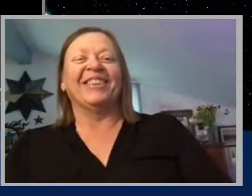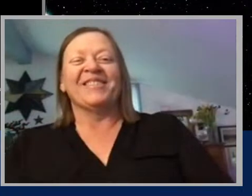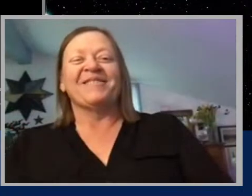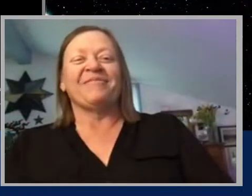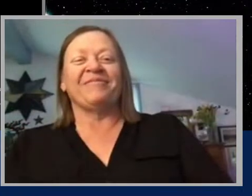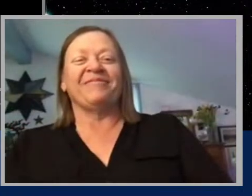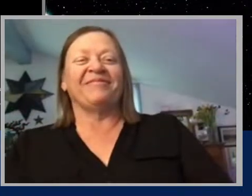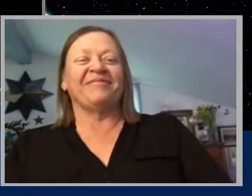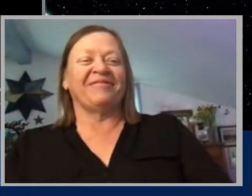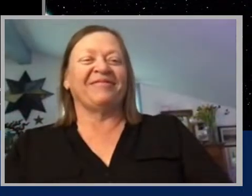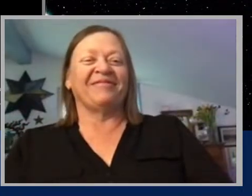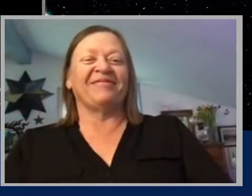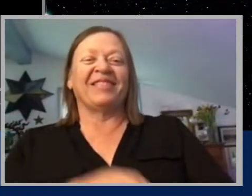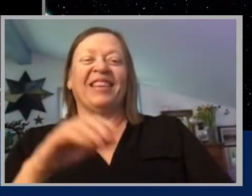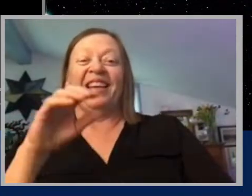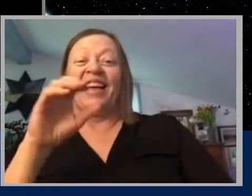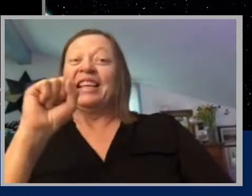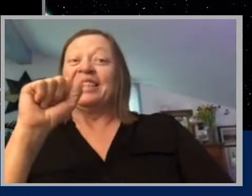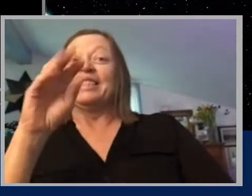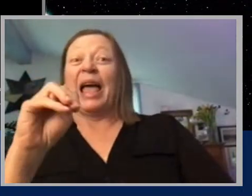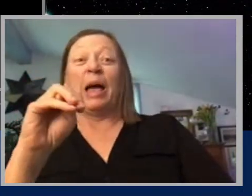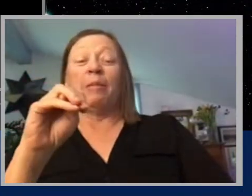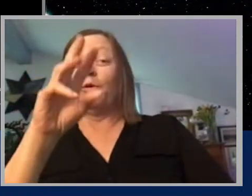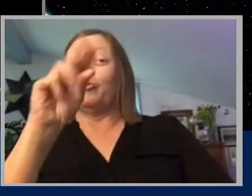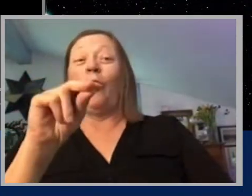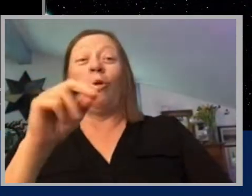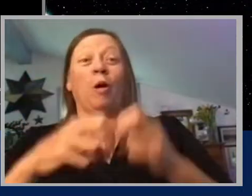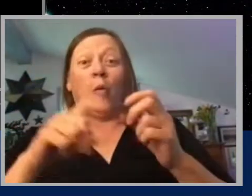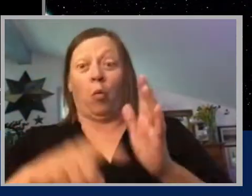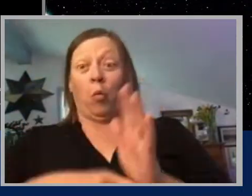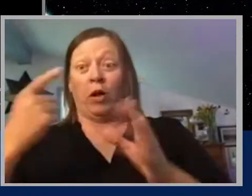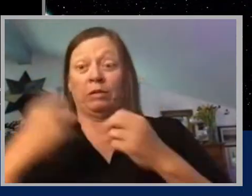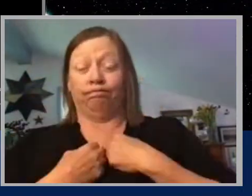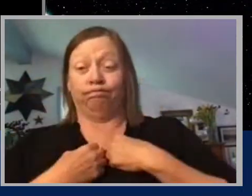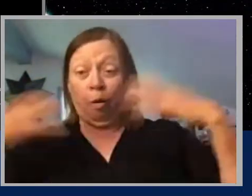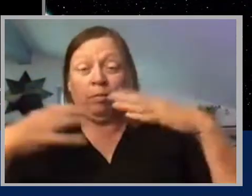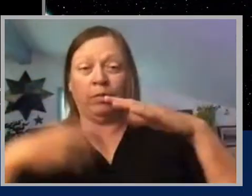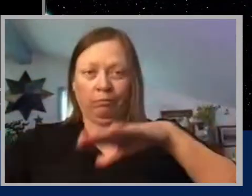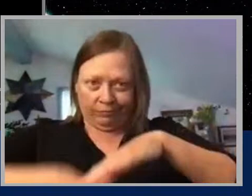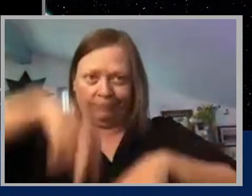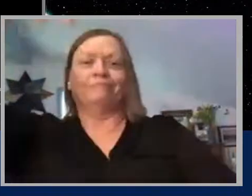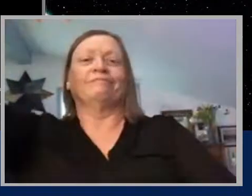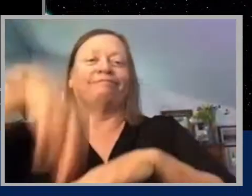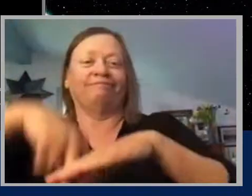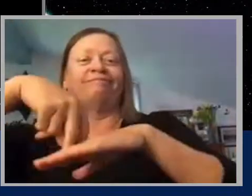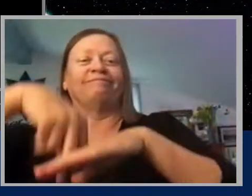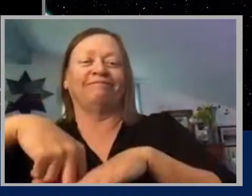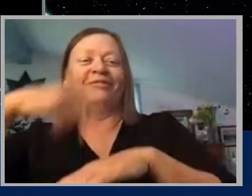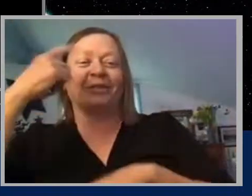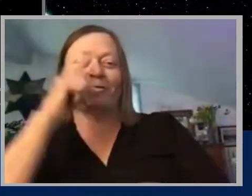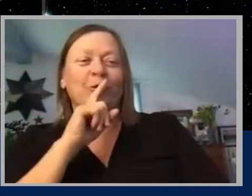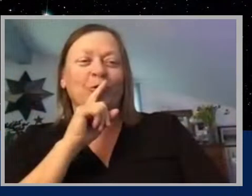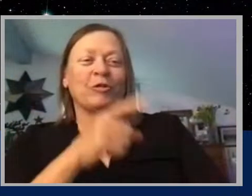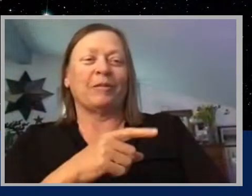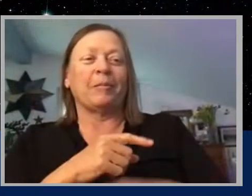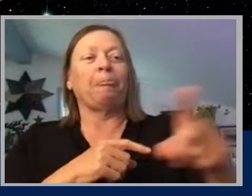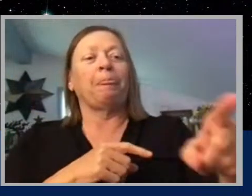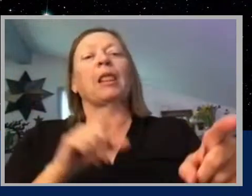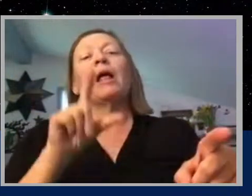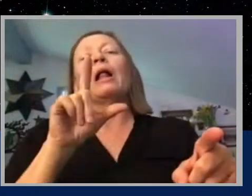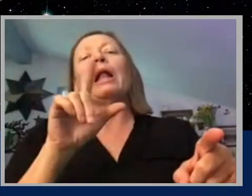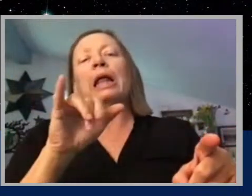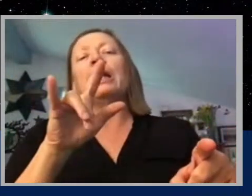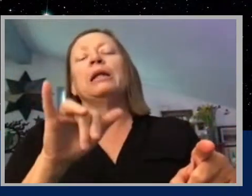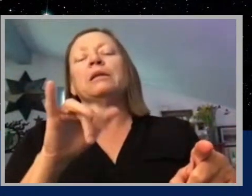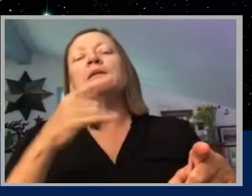Yeah. Yeah, there's no question of you floating to the top once that's out there. So no kidding. They also make us do a swim test